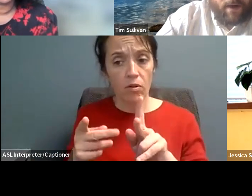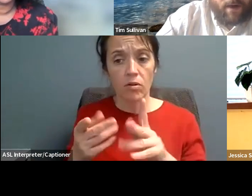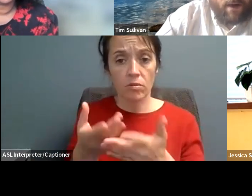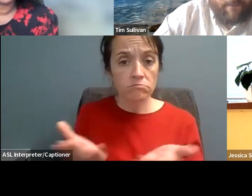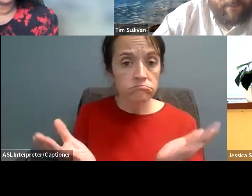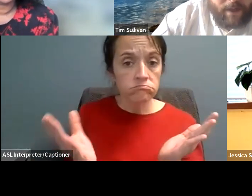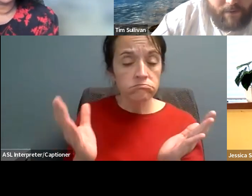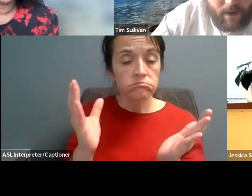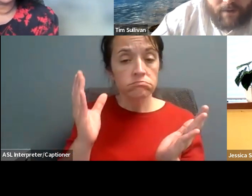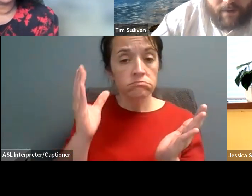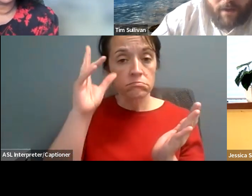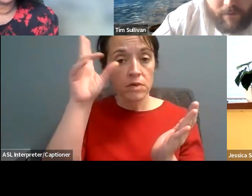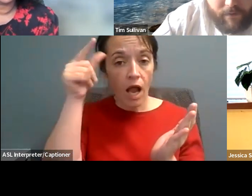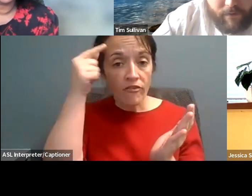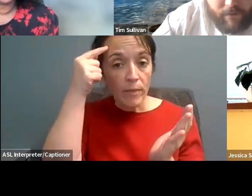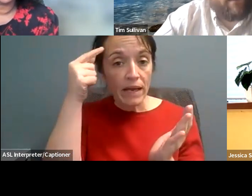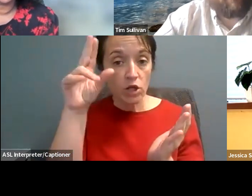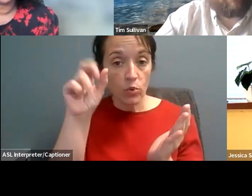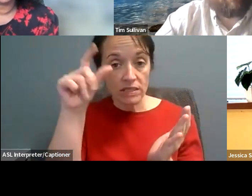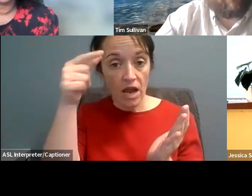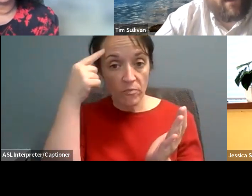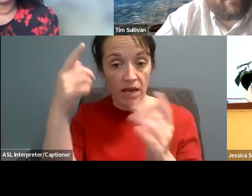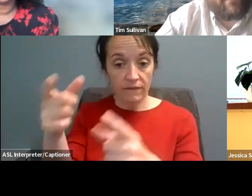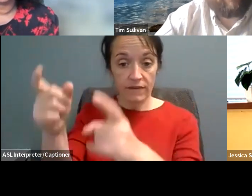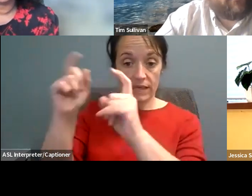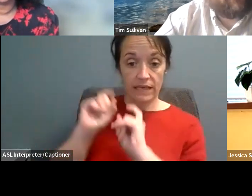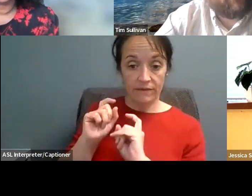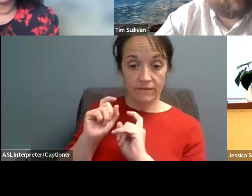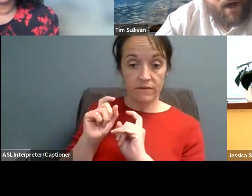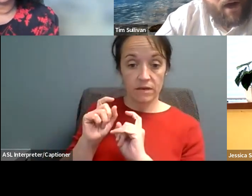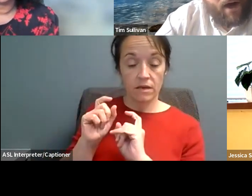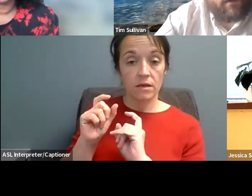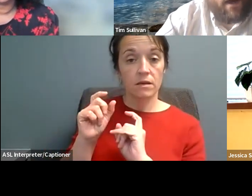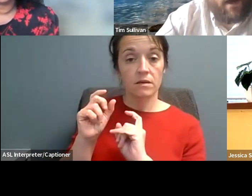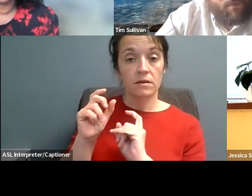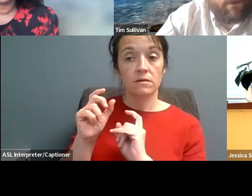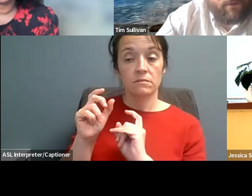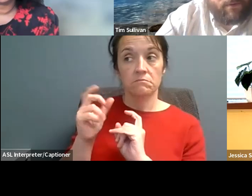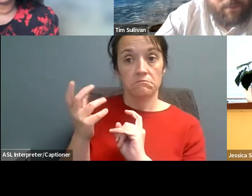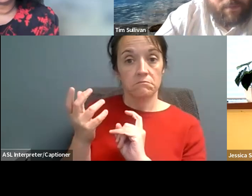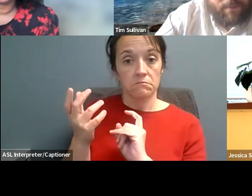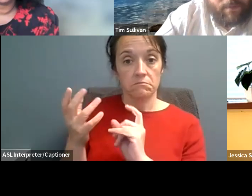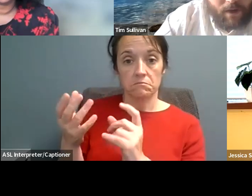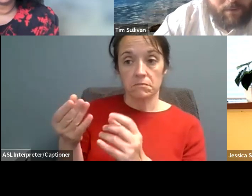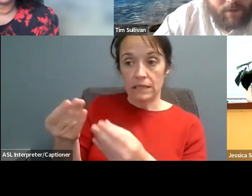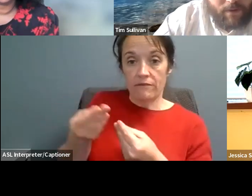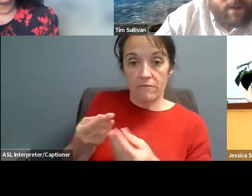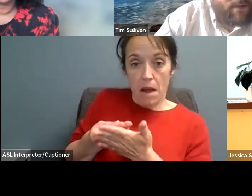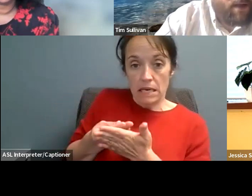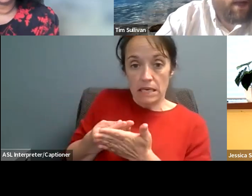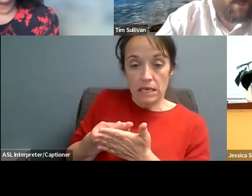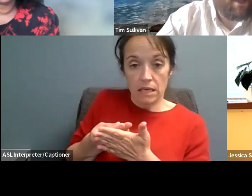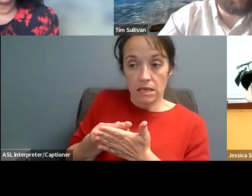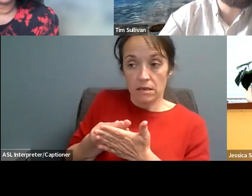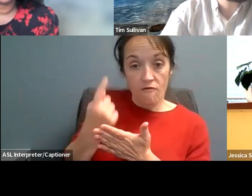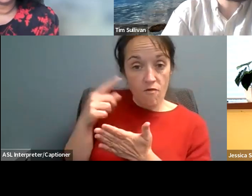have given us a gift by providing funds that allow us to help the people in our